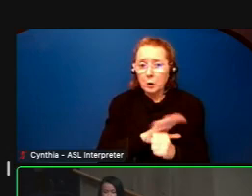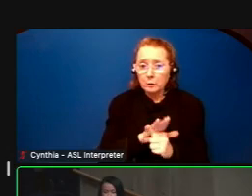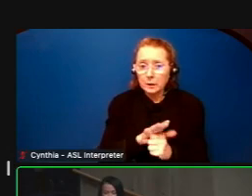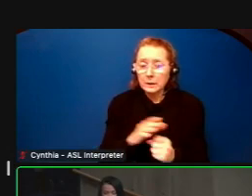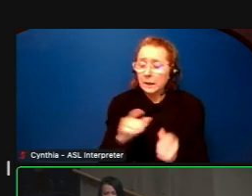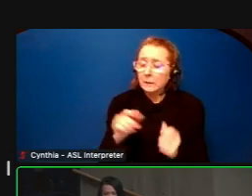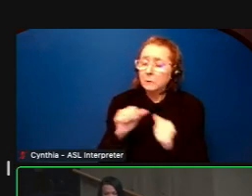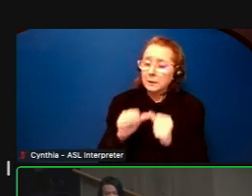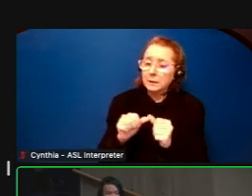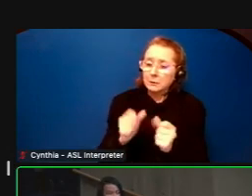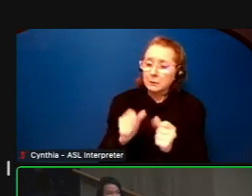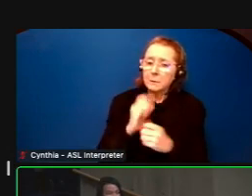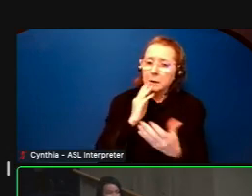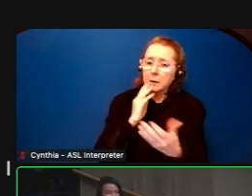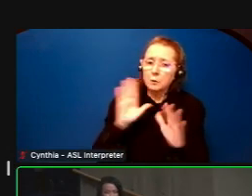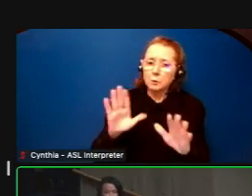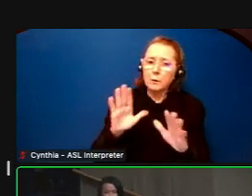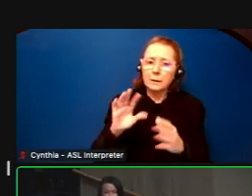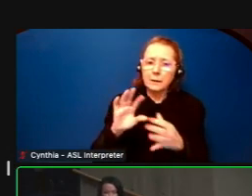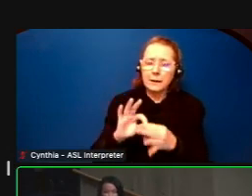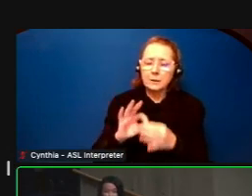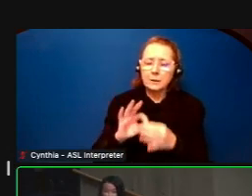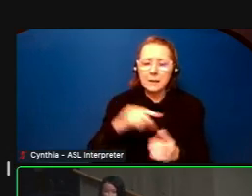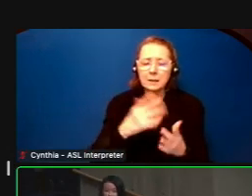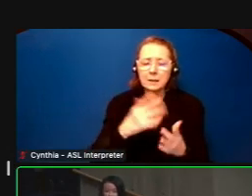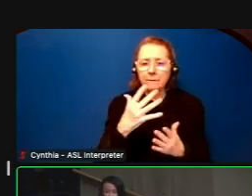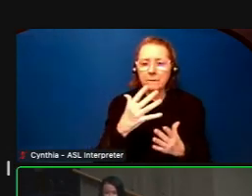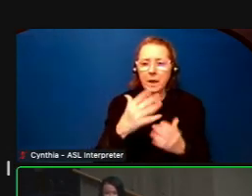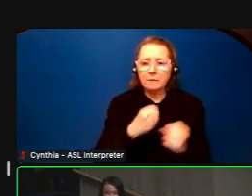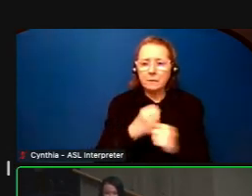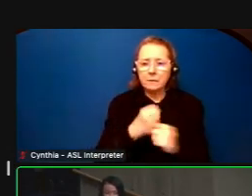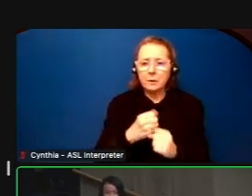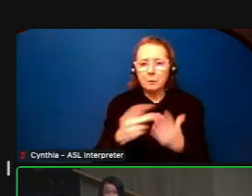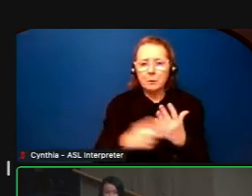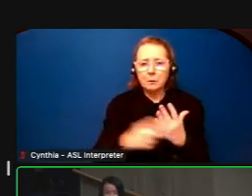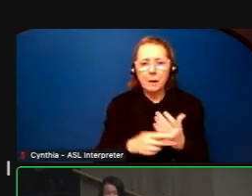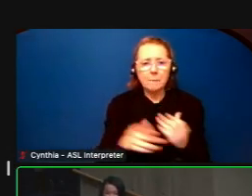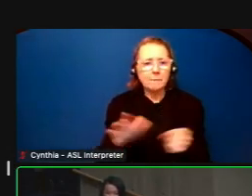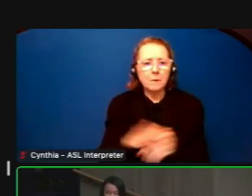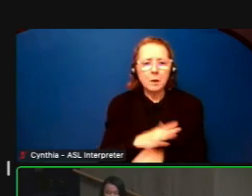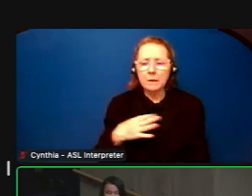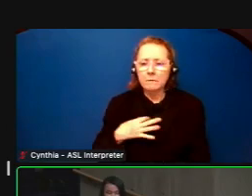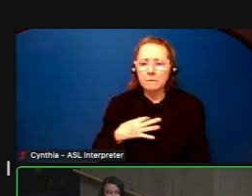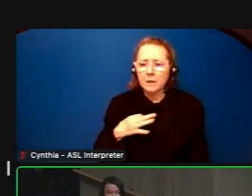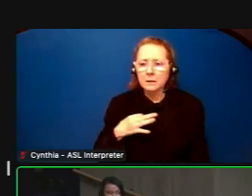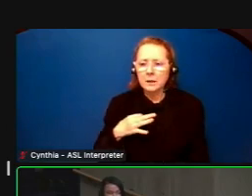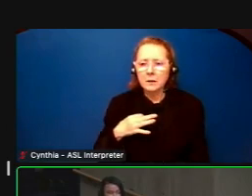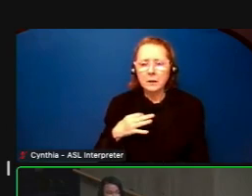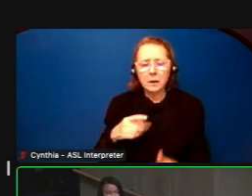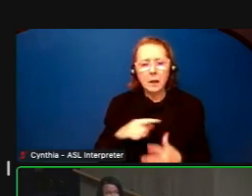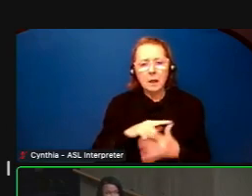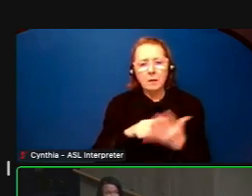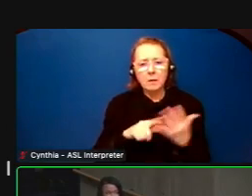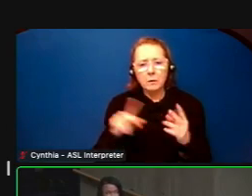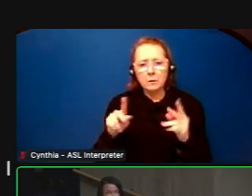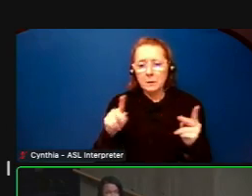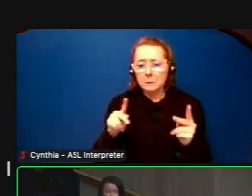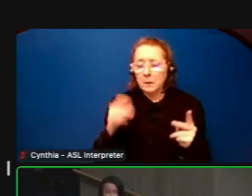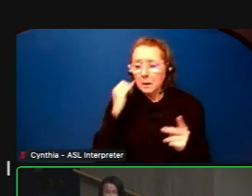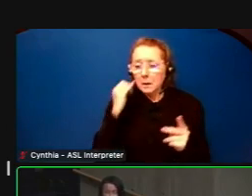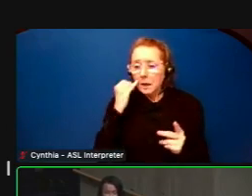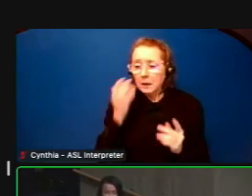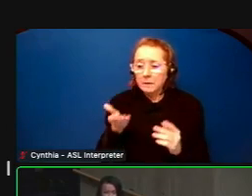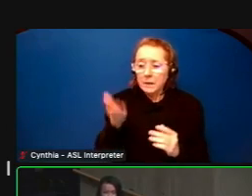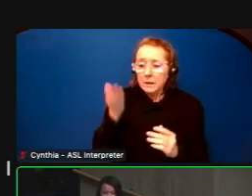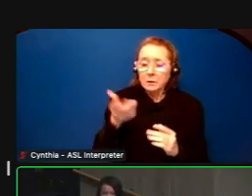getting individuals. That's a five-year program that's totally voluntary. And those individuals, any increases in their rent goes